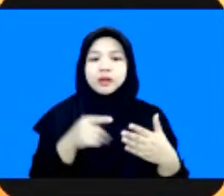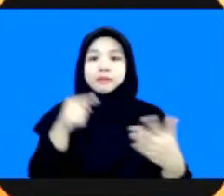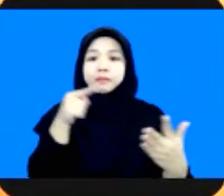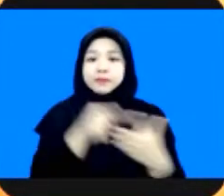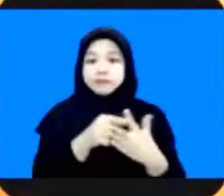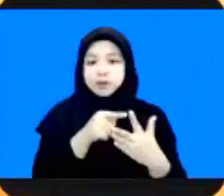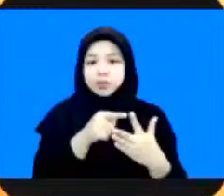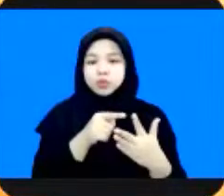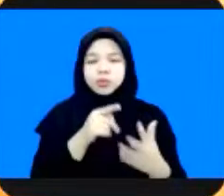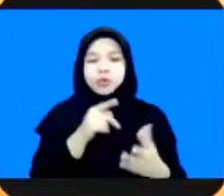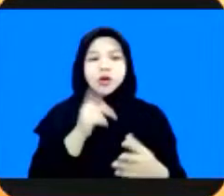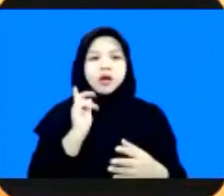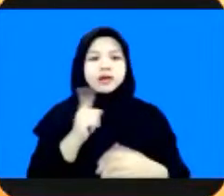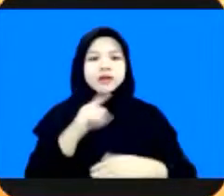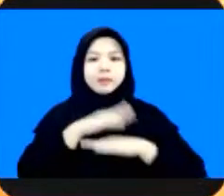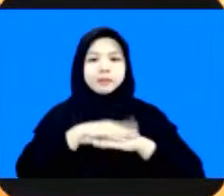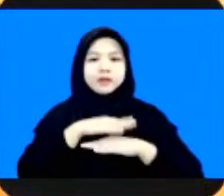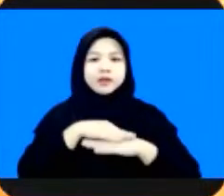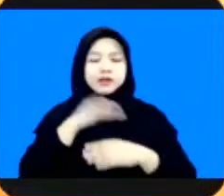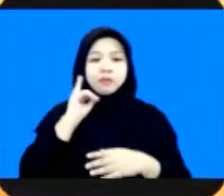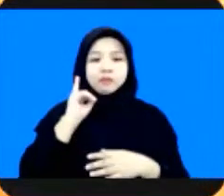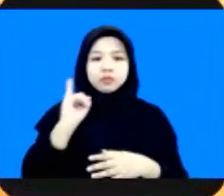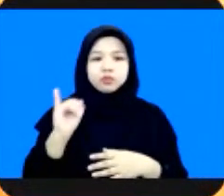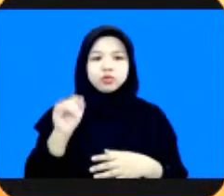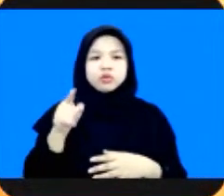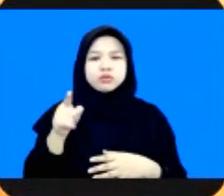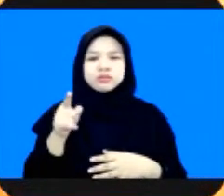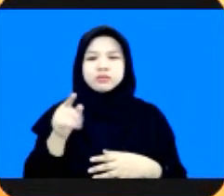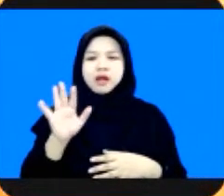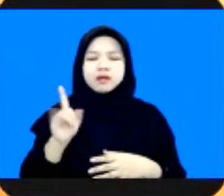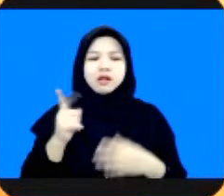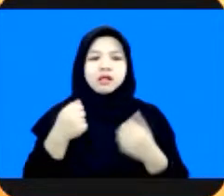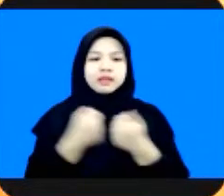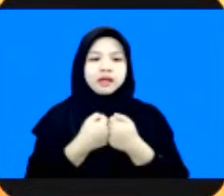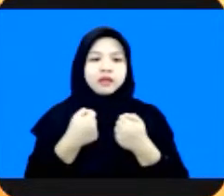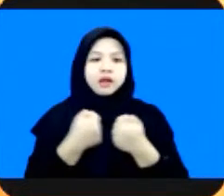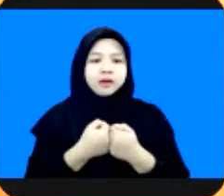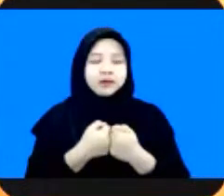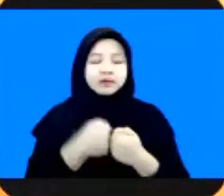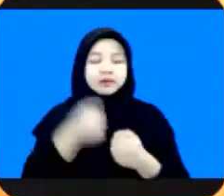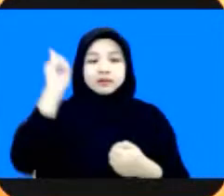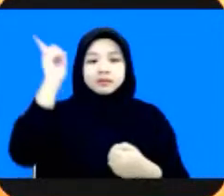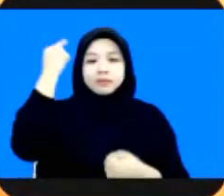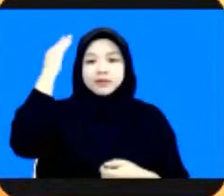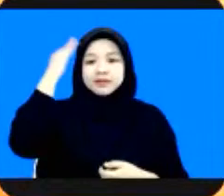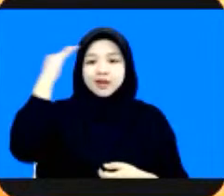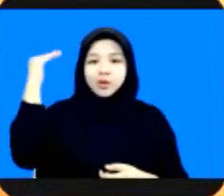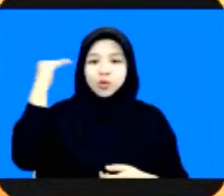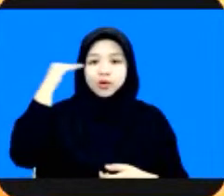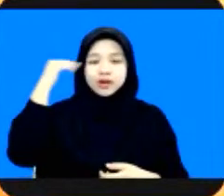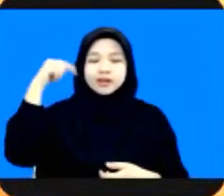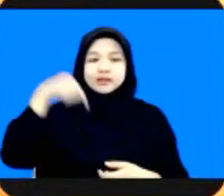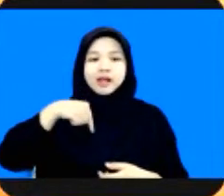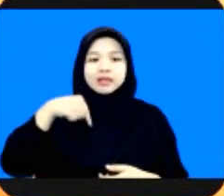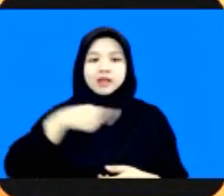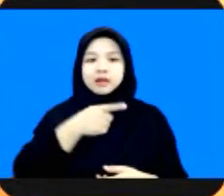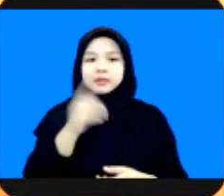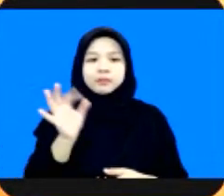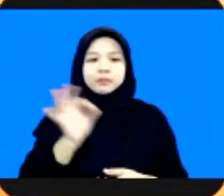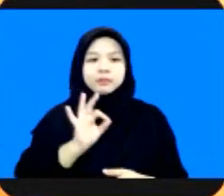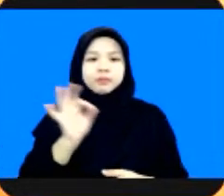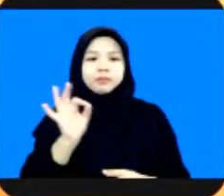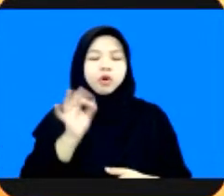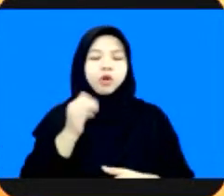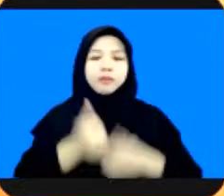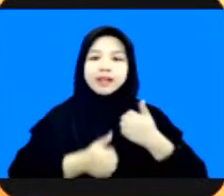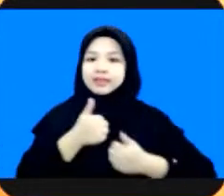that South Korean government was not very active in criminally punishing false information about COVID-19,